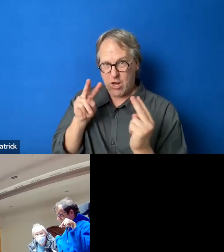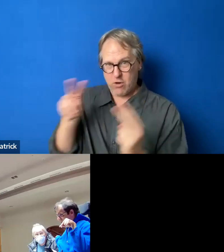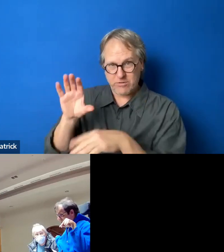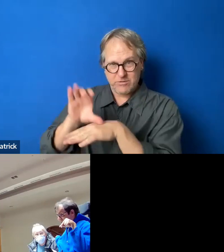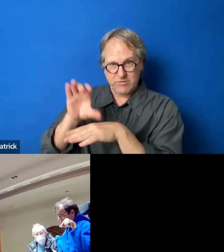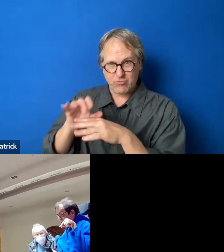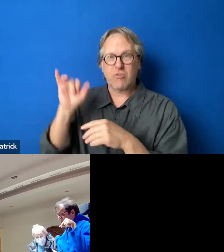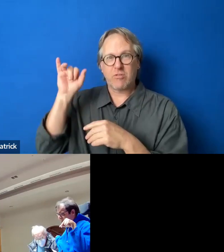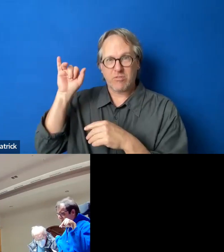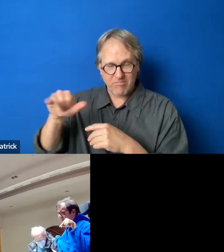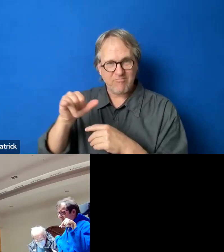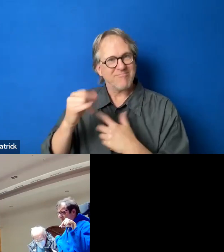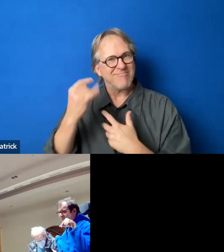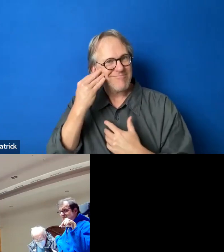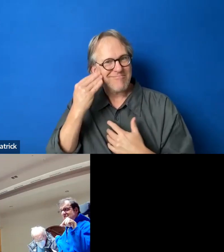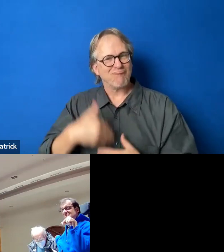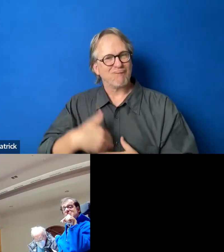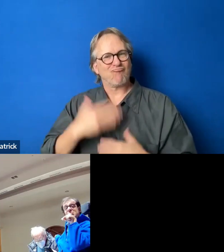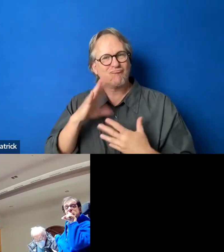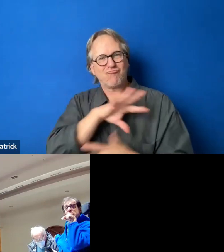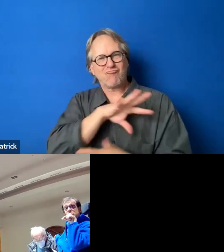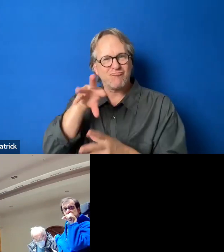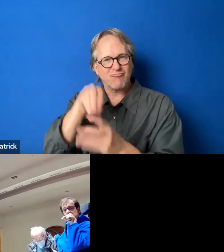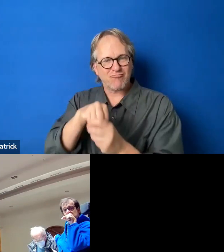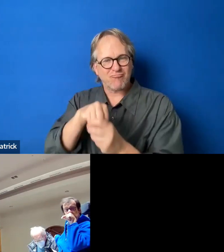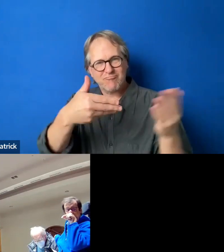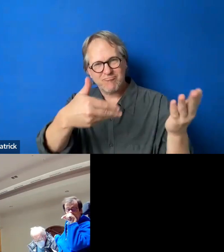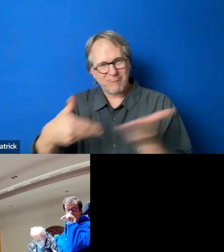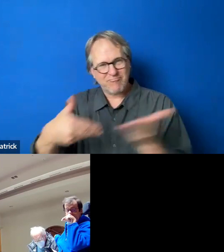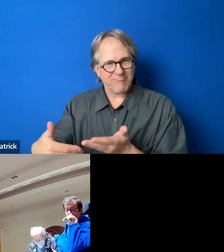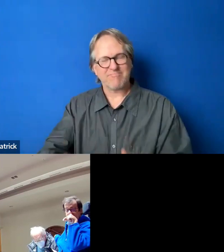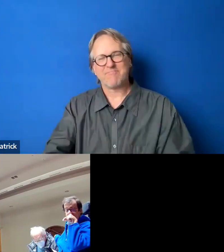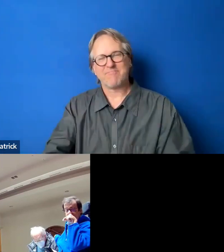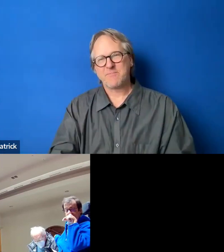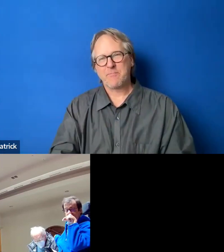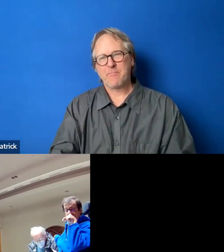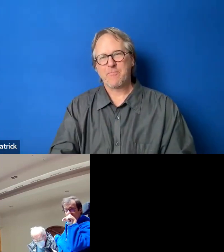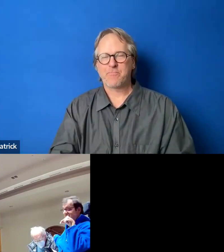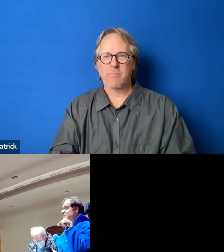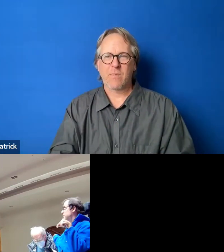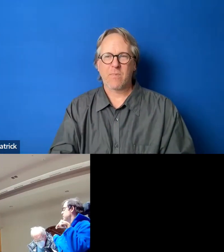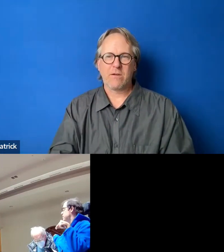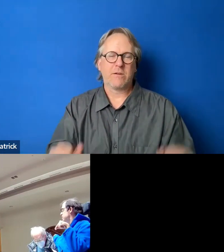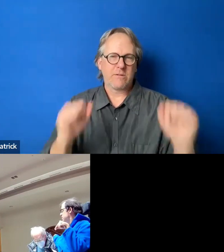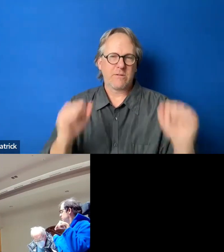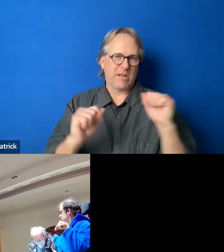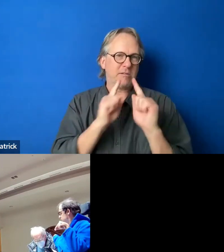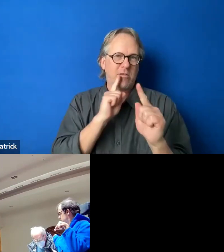There are so many doorways for talking about